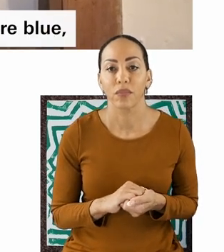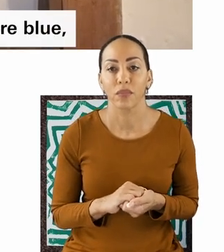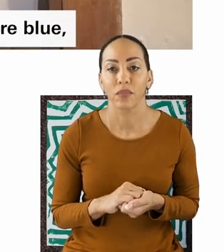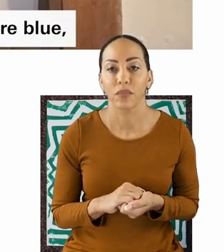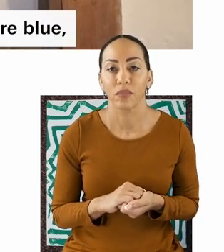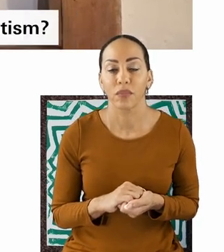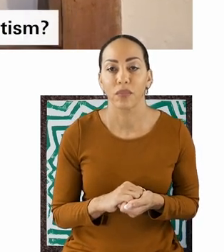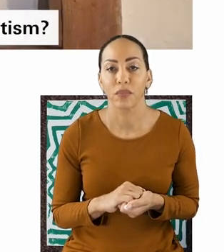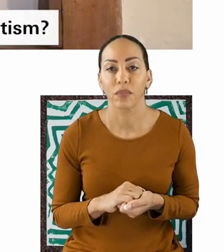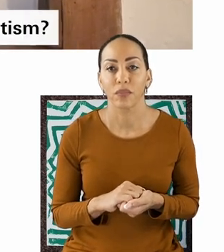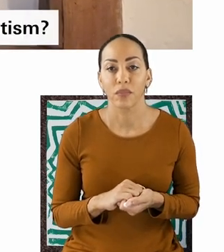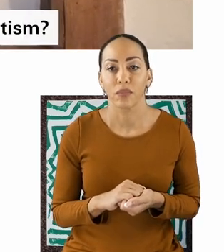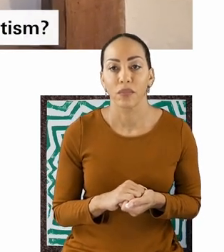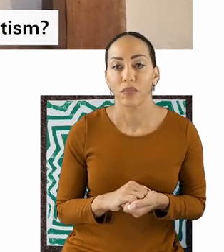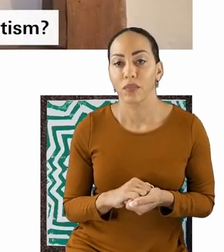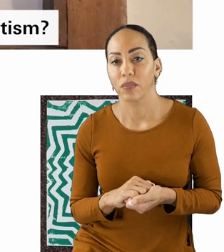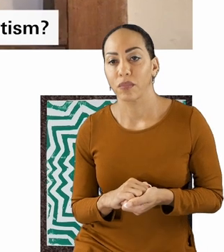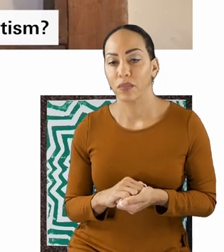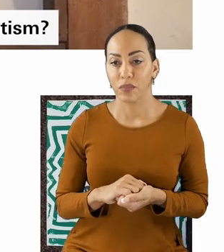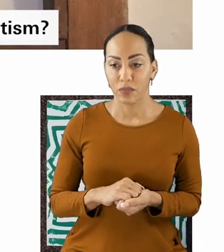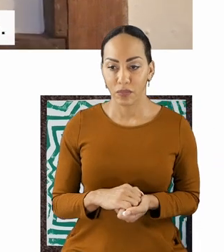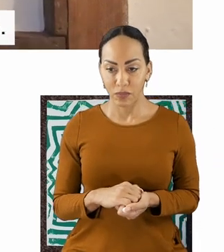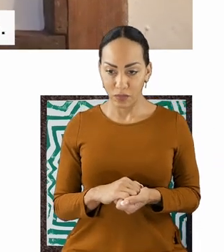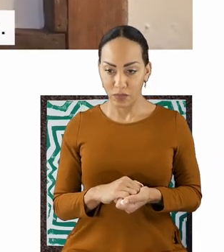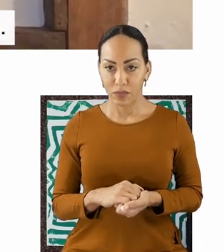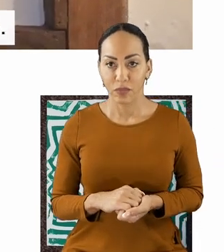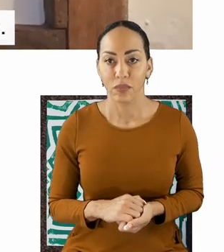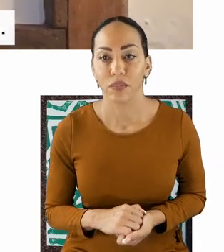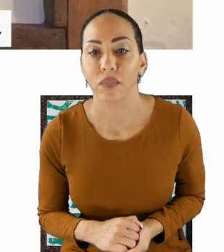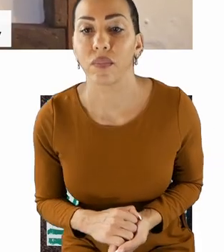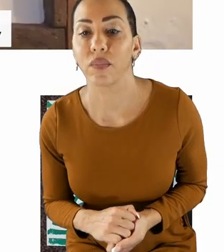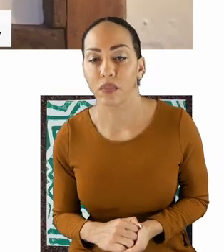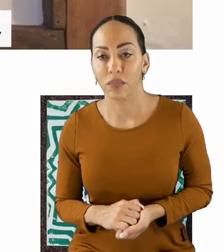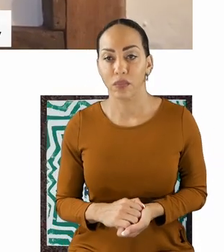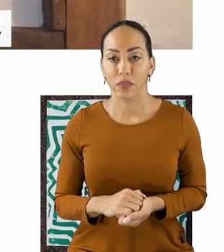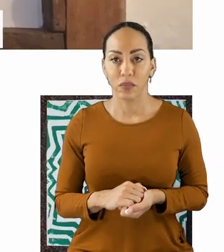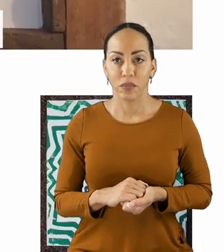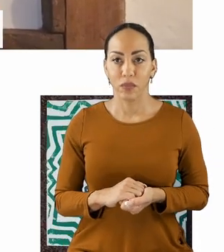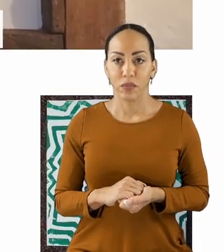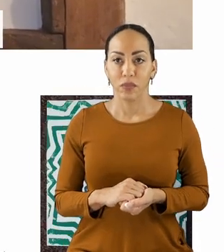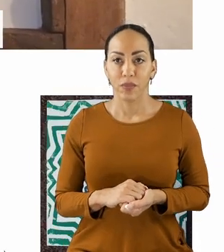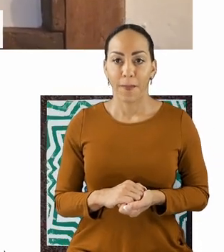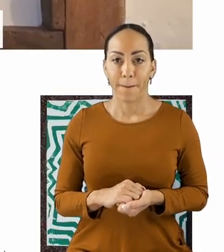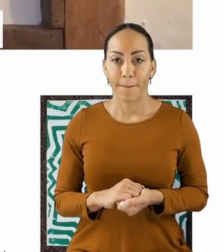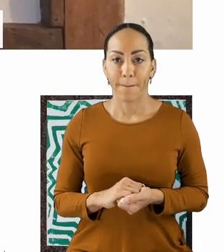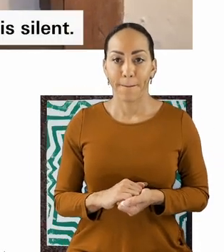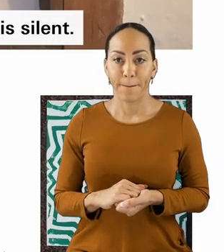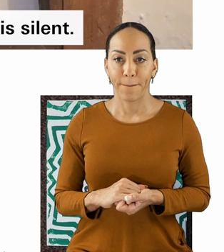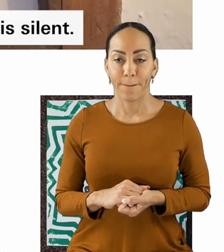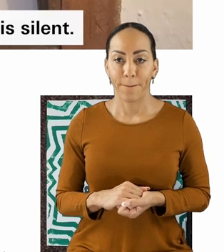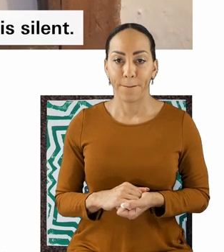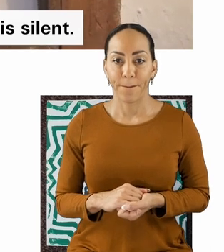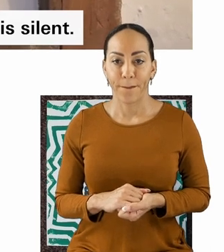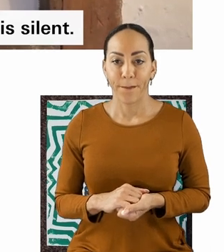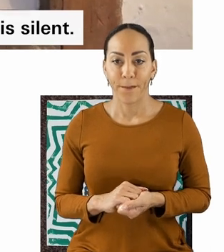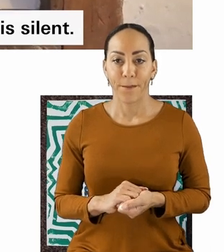violets are blue, but what colour is autism? I have not a clue. Take me, books, take me away to